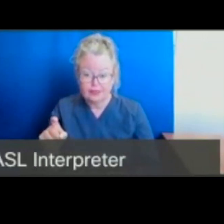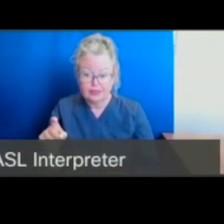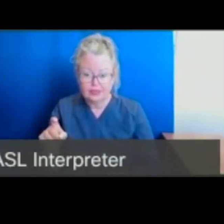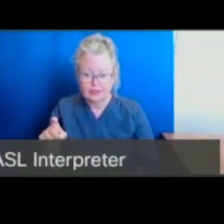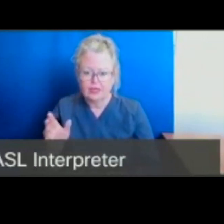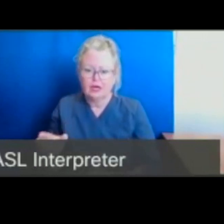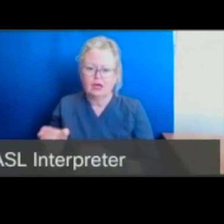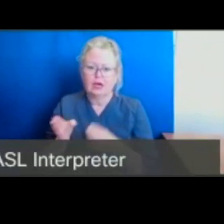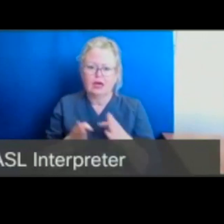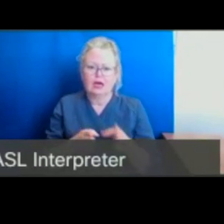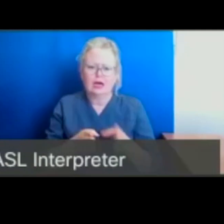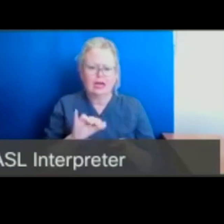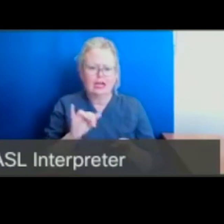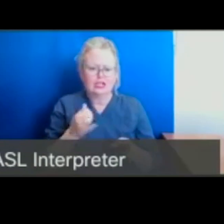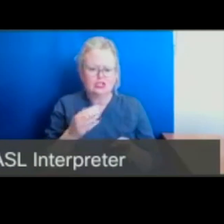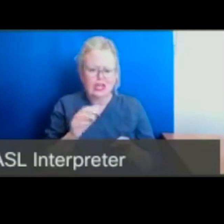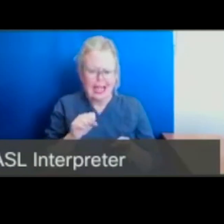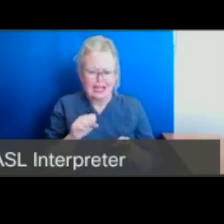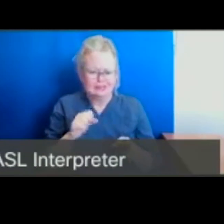George, your